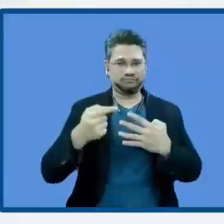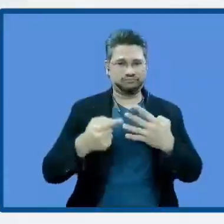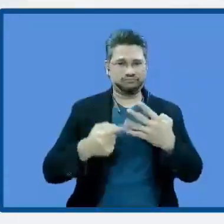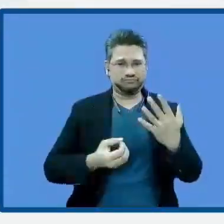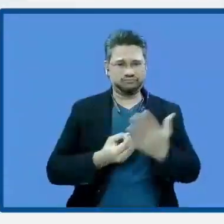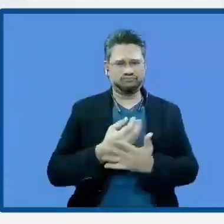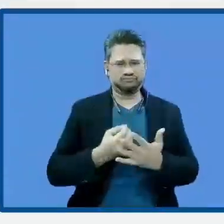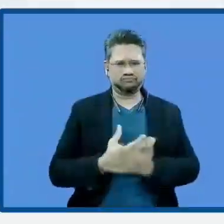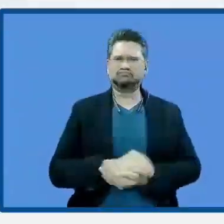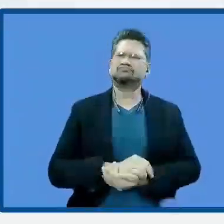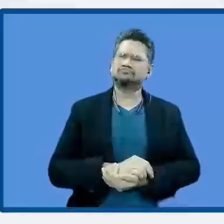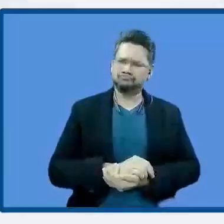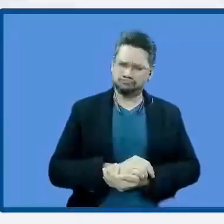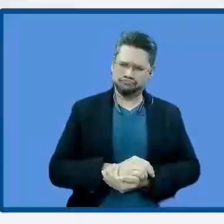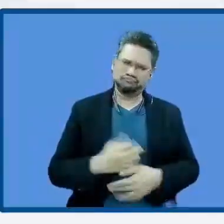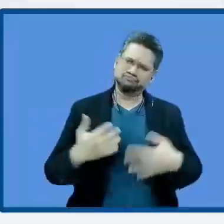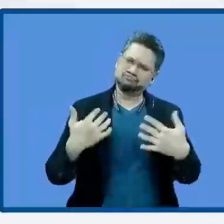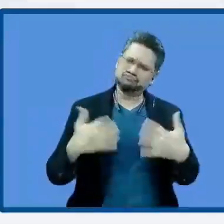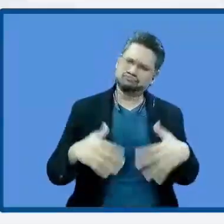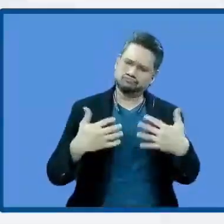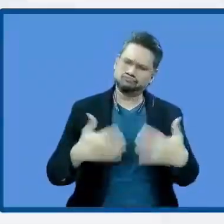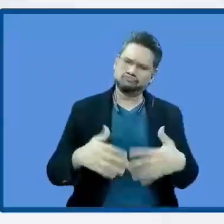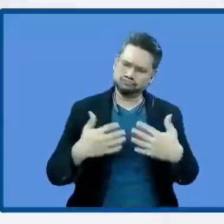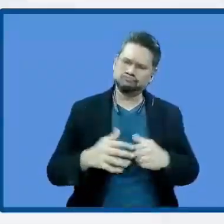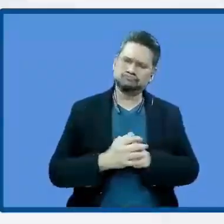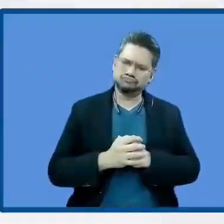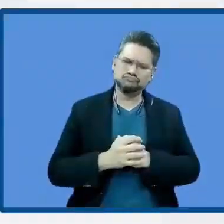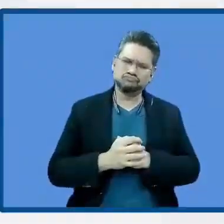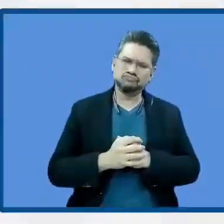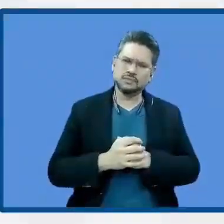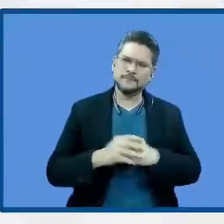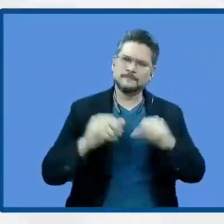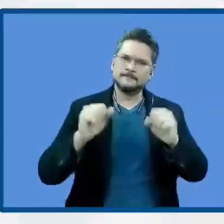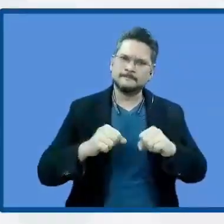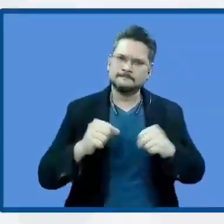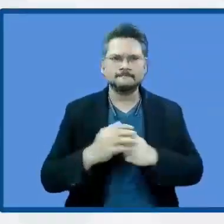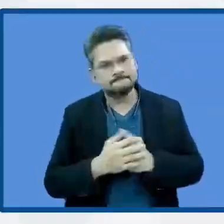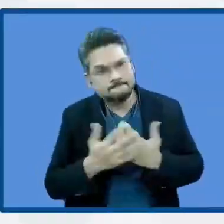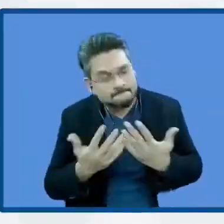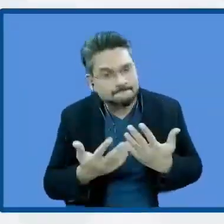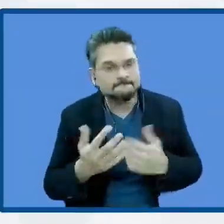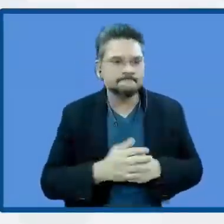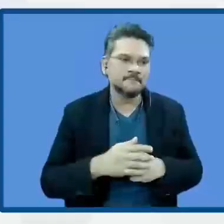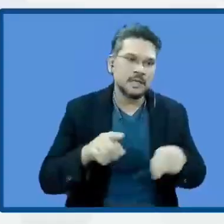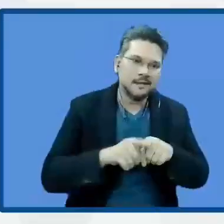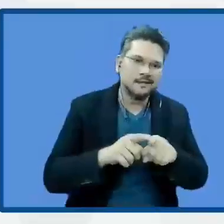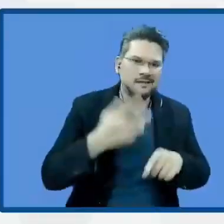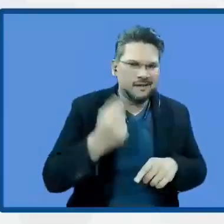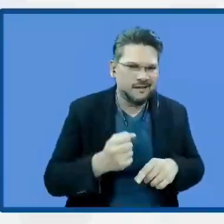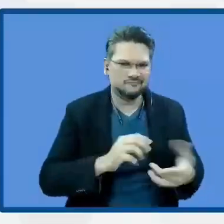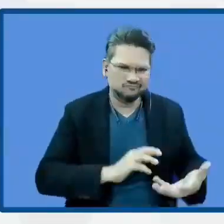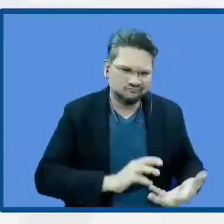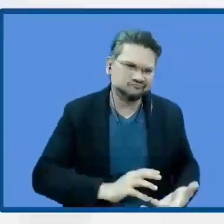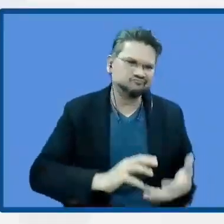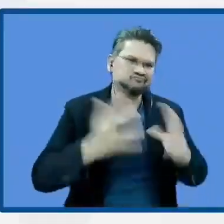awesome, even including an underestimation of damages and losses if we take